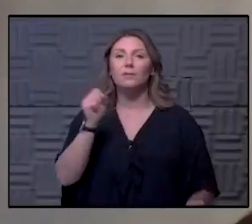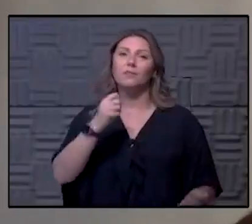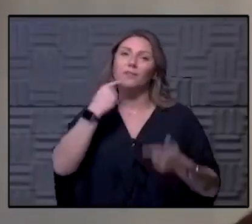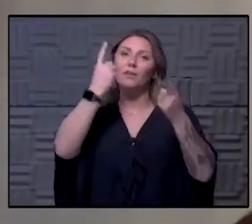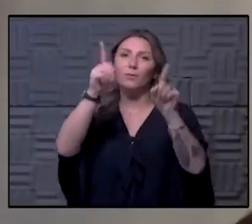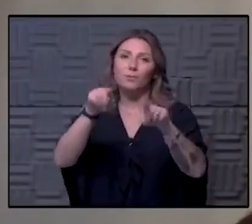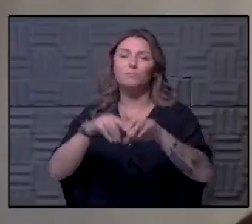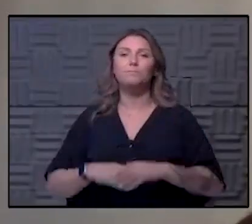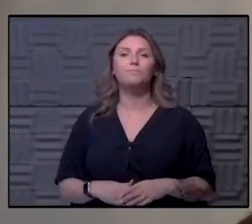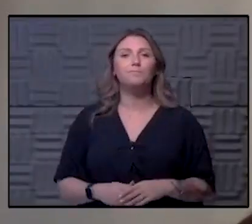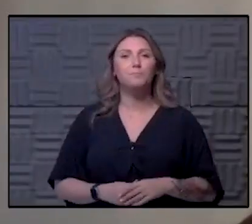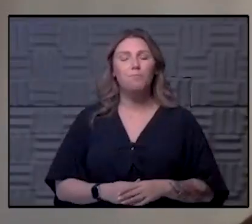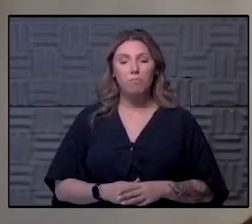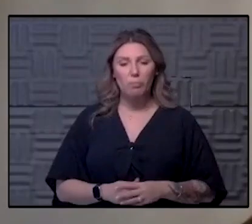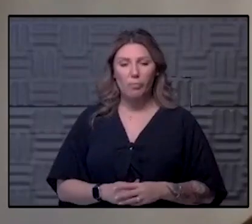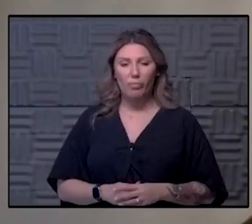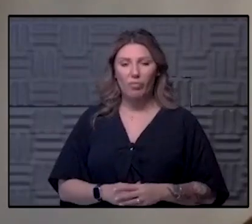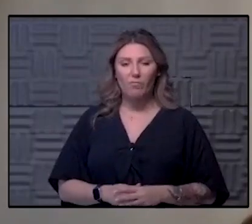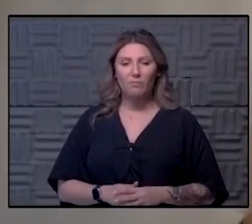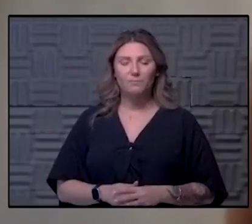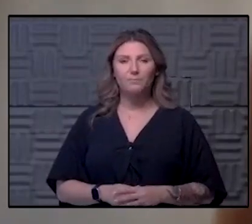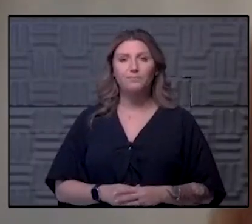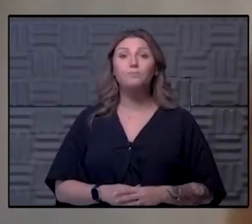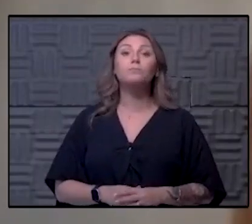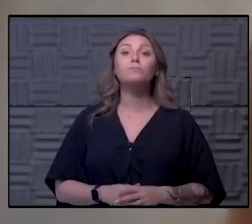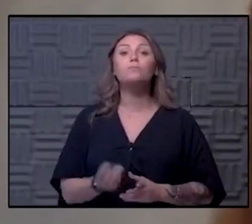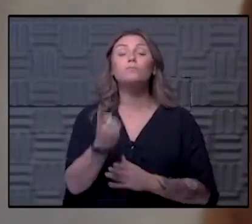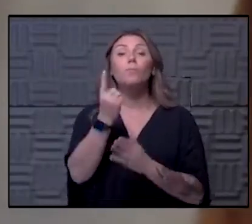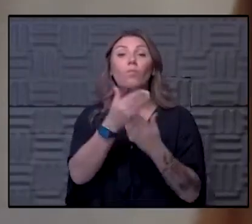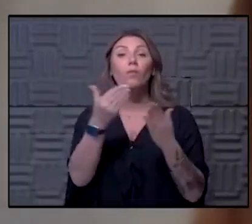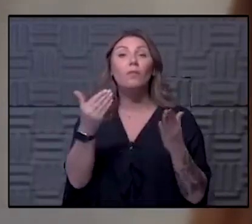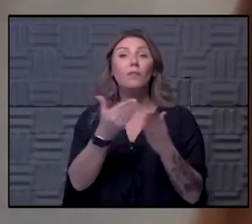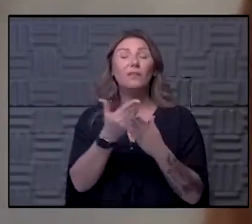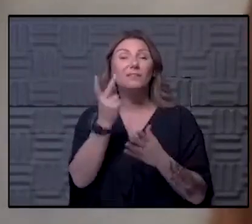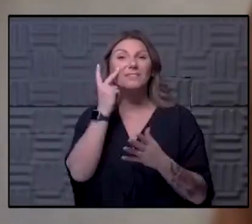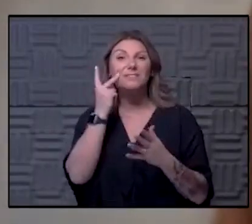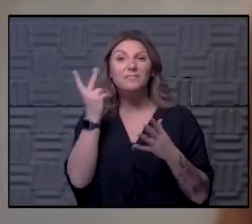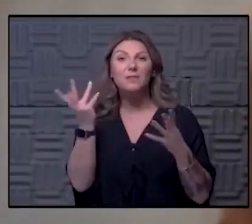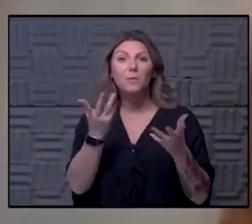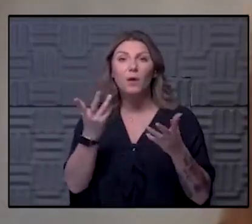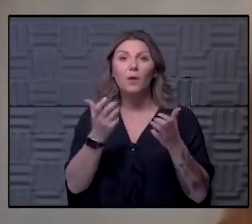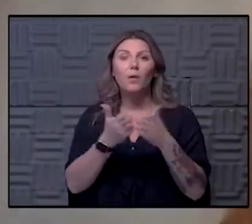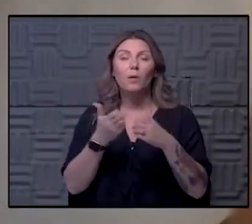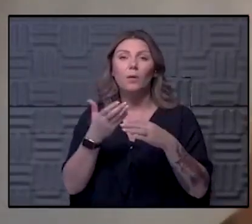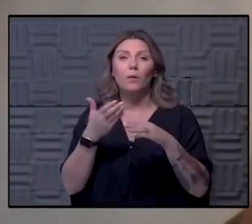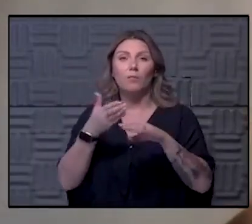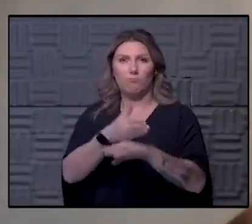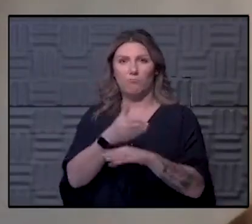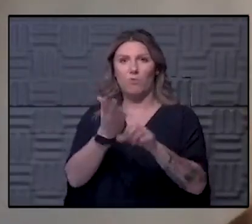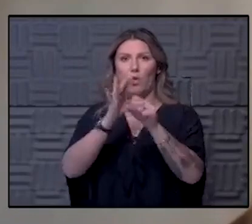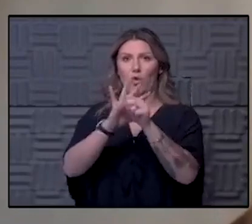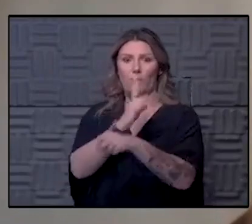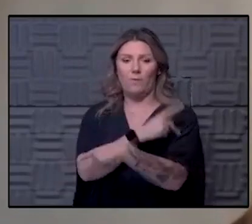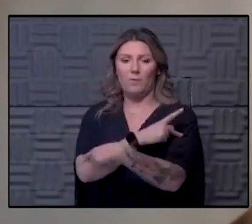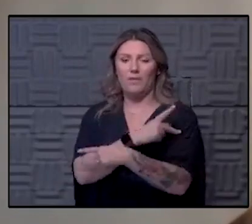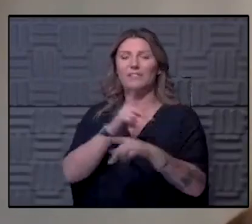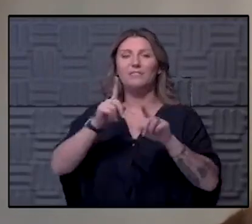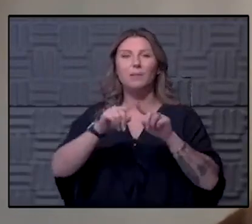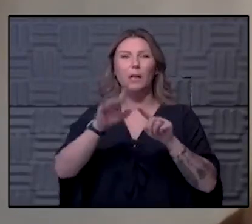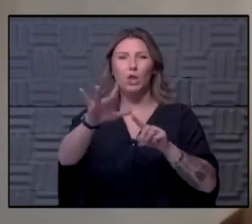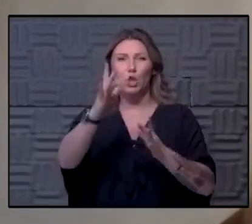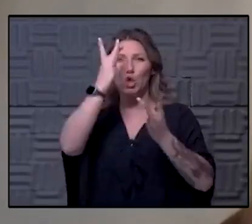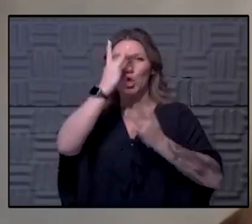agree. I think, well, one of the things that we are seeing with post-COVID patients, depending on how ill they